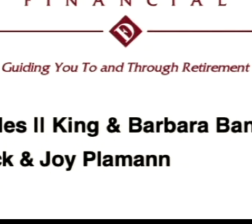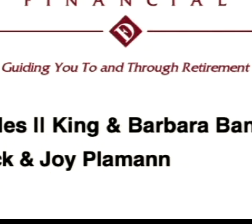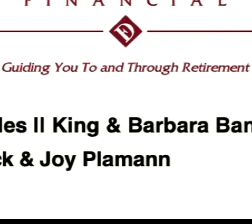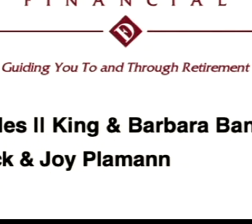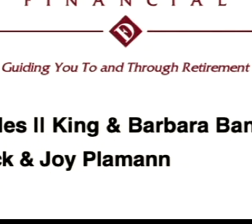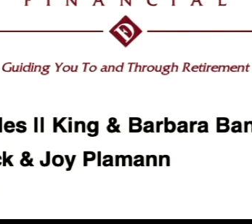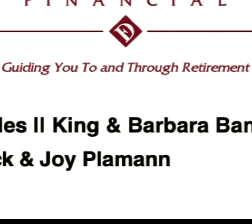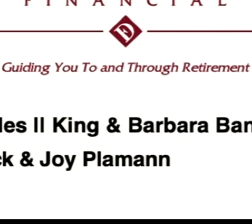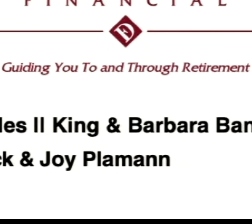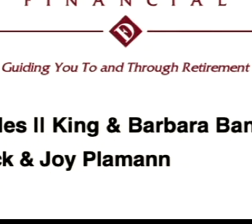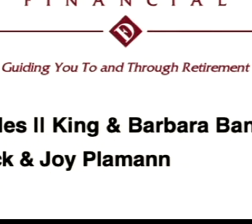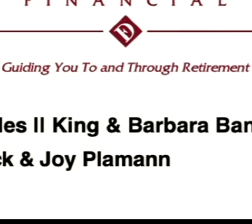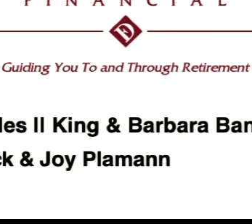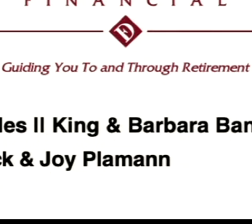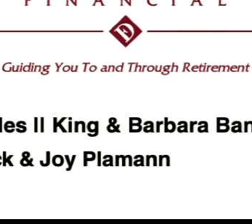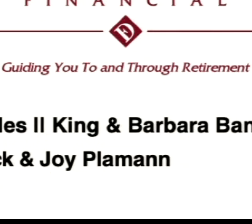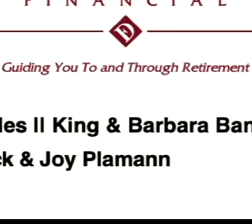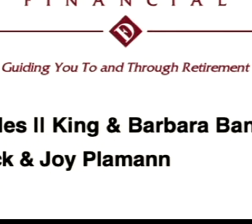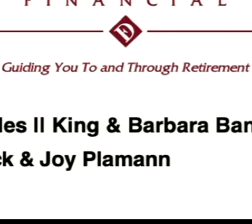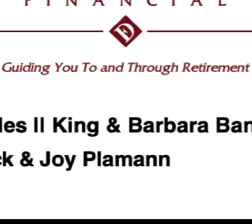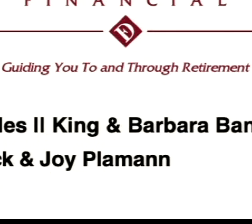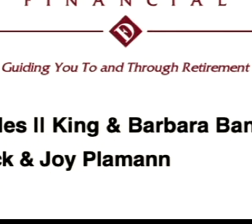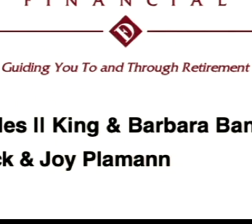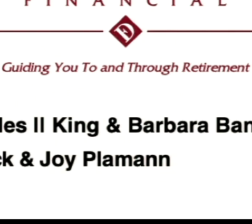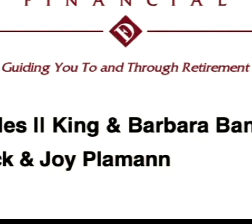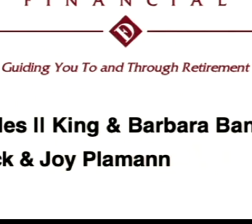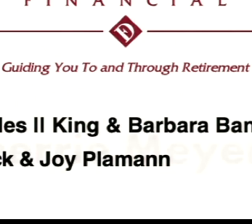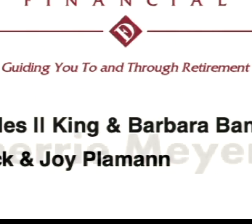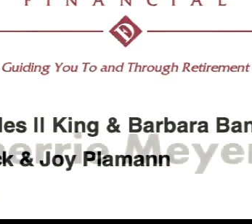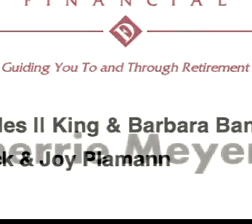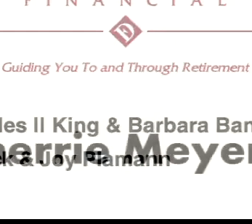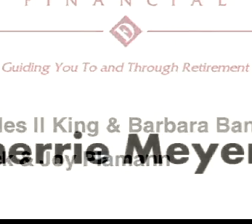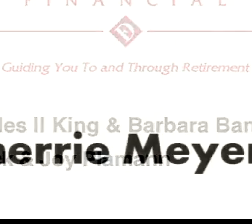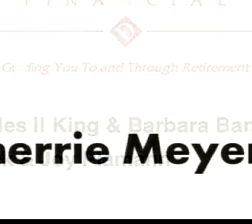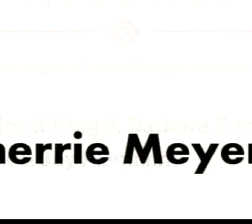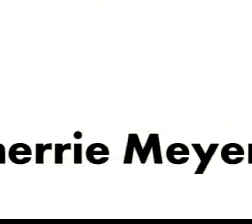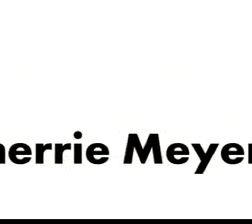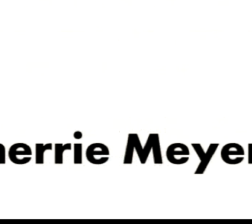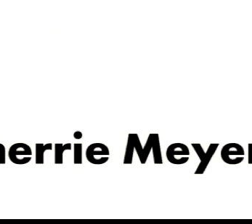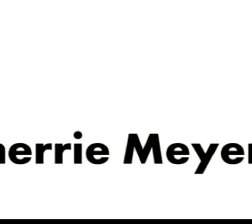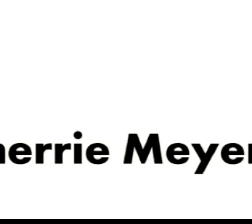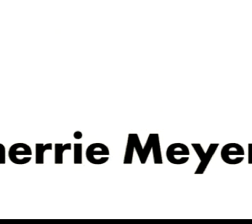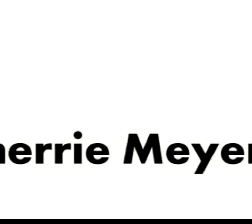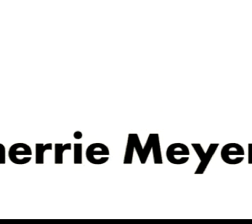shadows searching in the night.